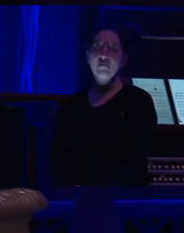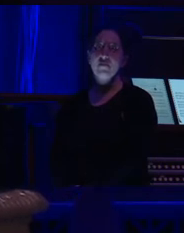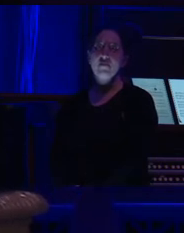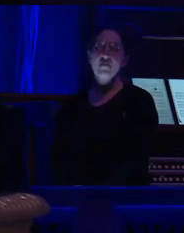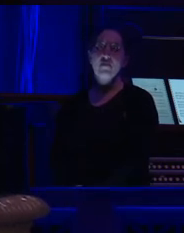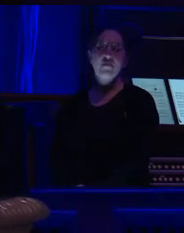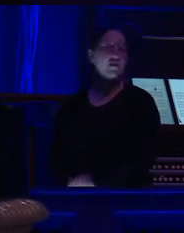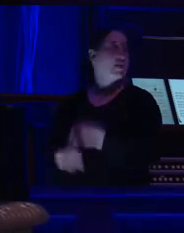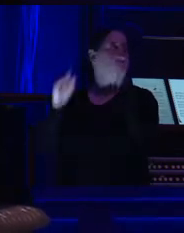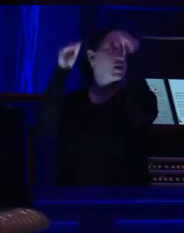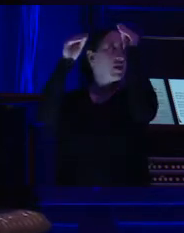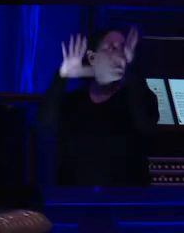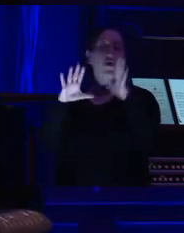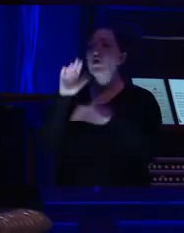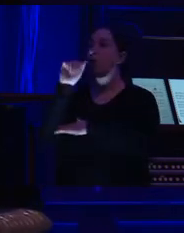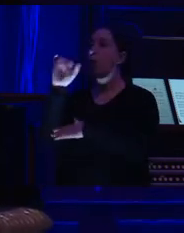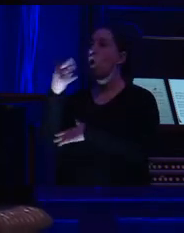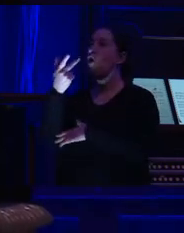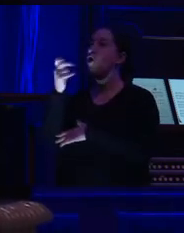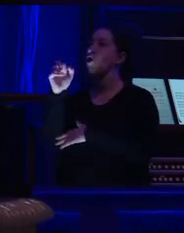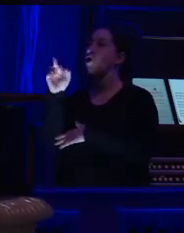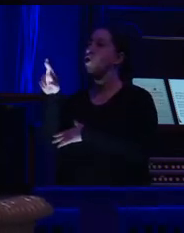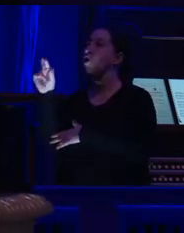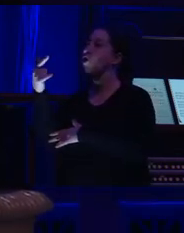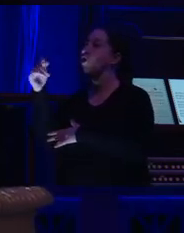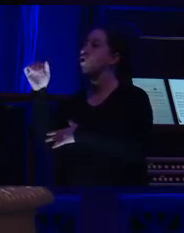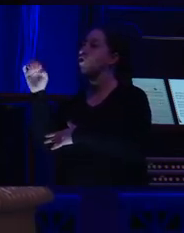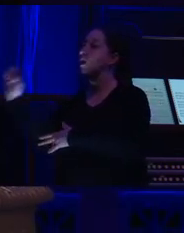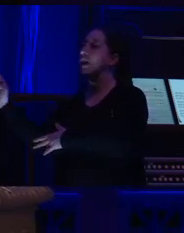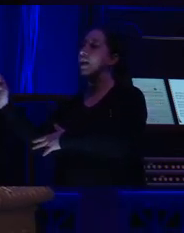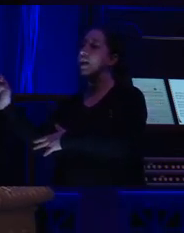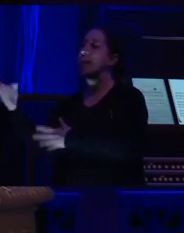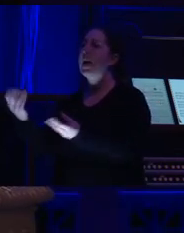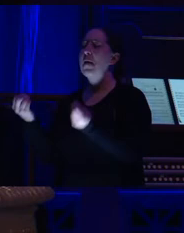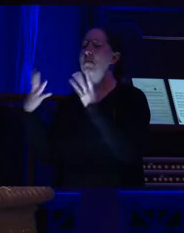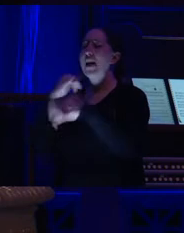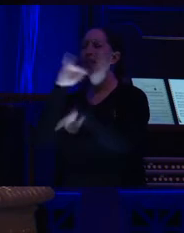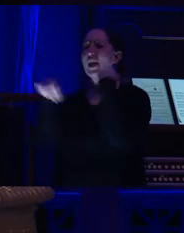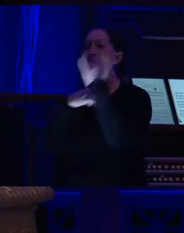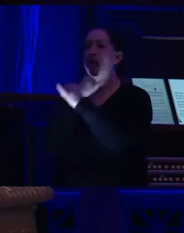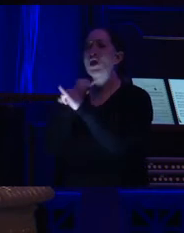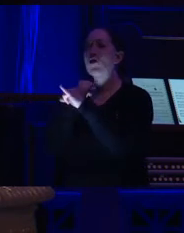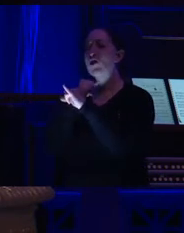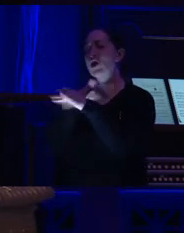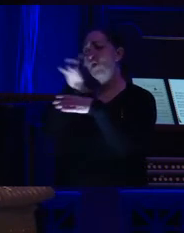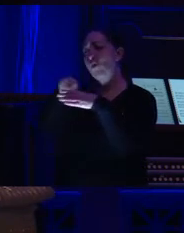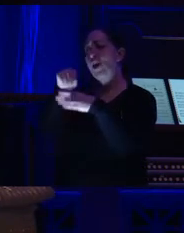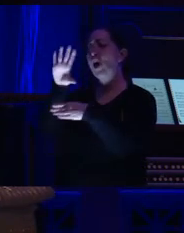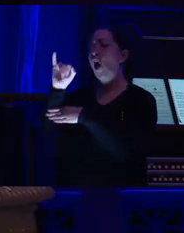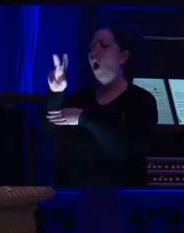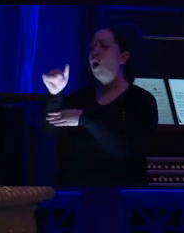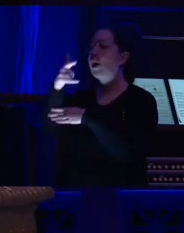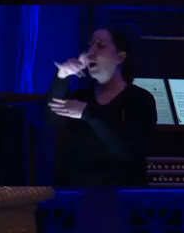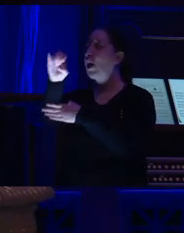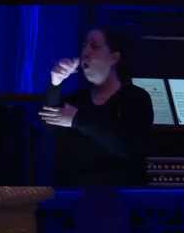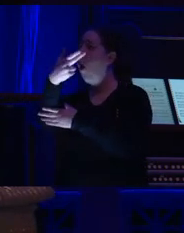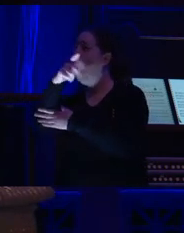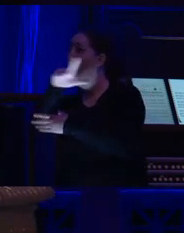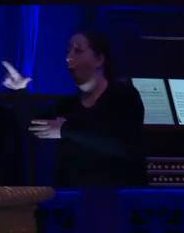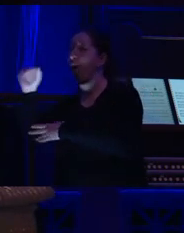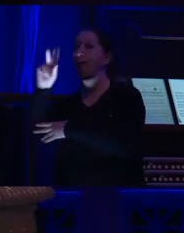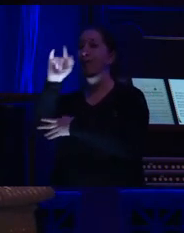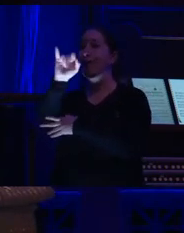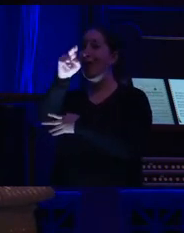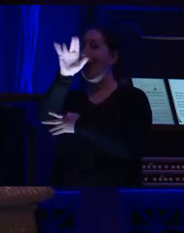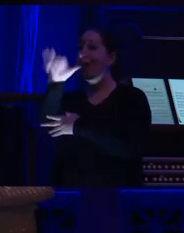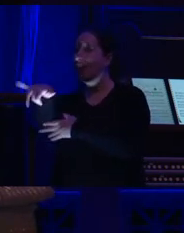Professor Arthur Green has played recitals in many international venues, including Carnegie Hall, the Kennedy Center, and